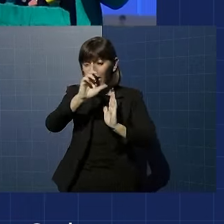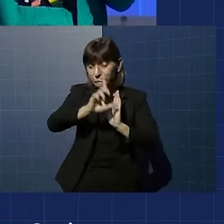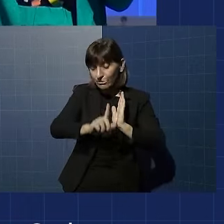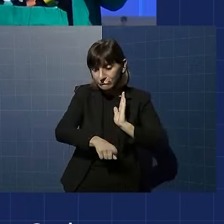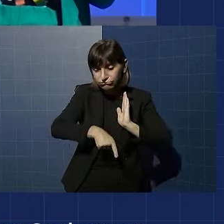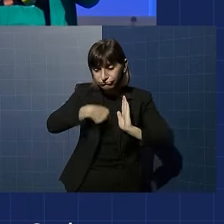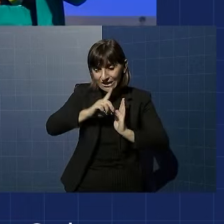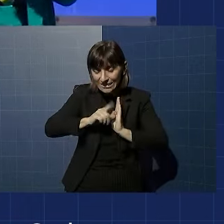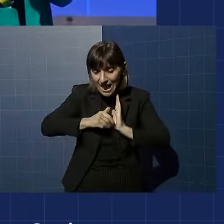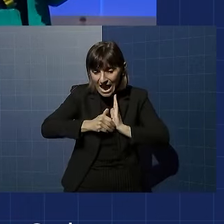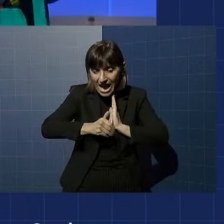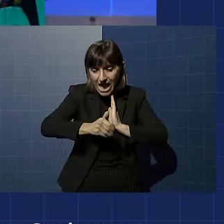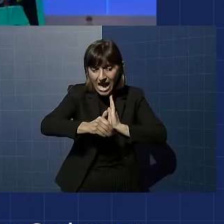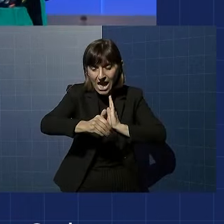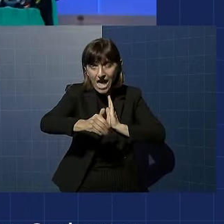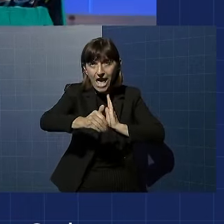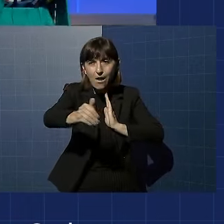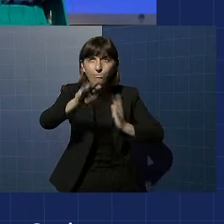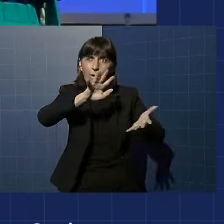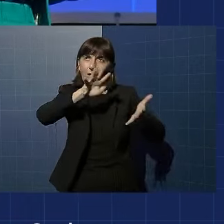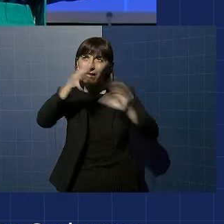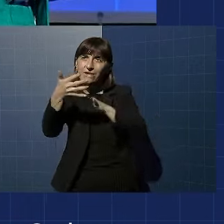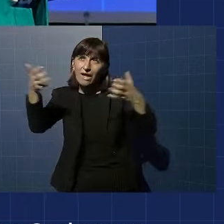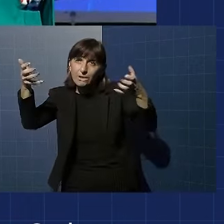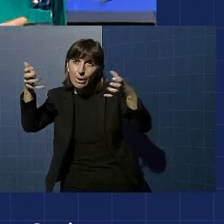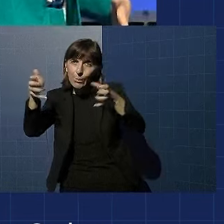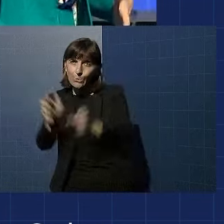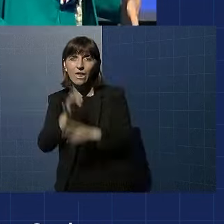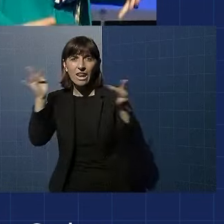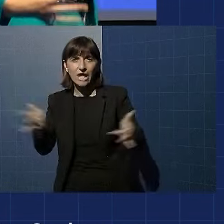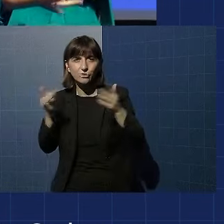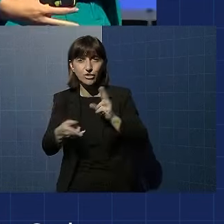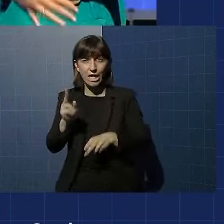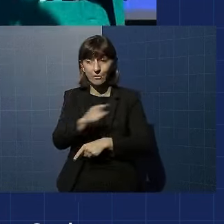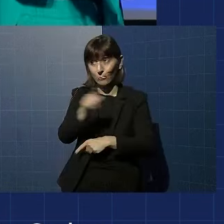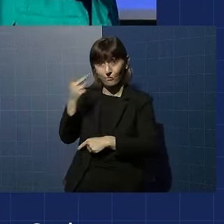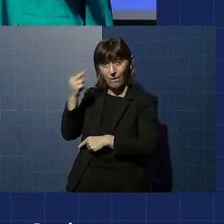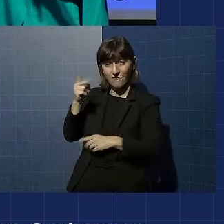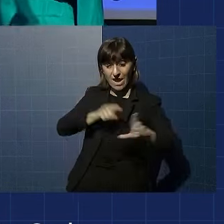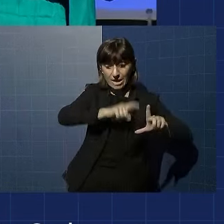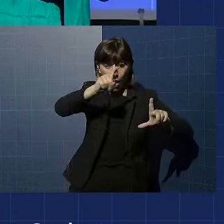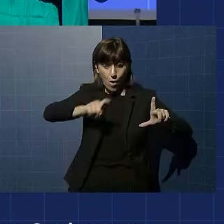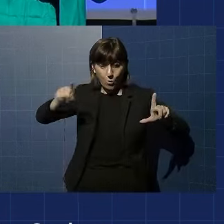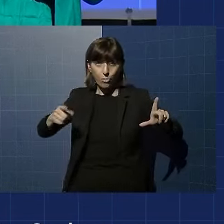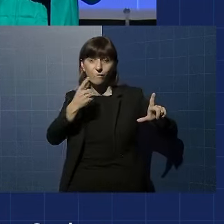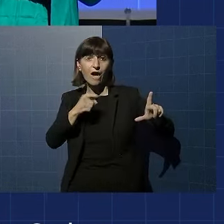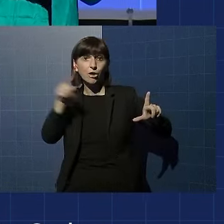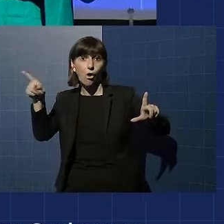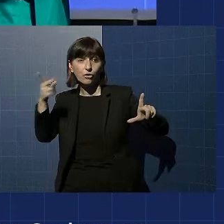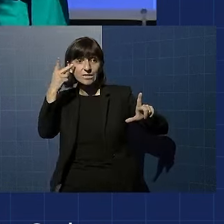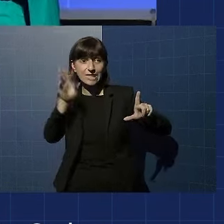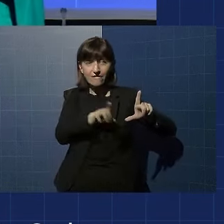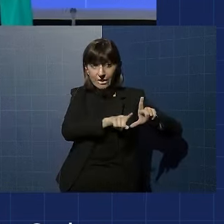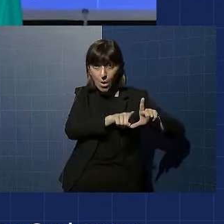can see that going up. There's also lines for body mass and for bone. You can also see that going up. So